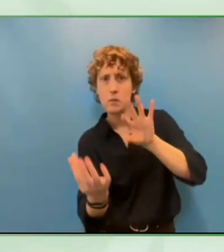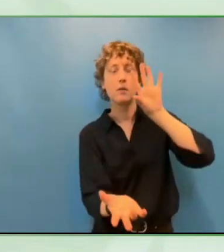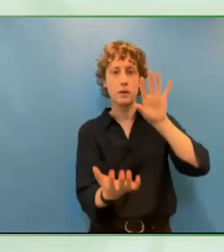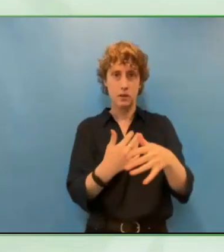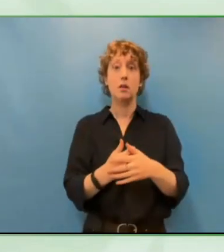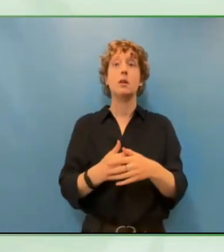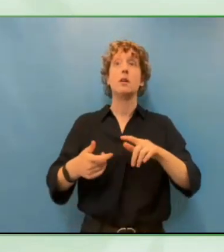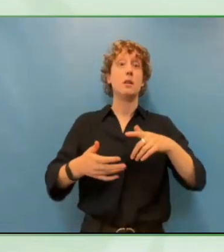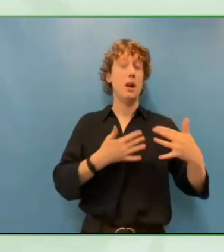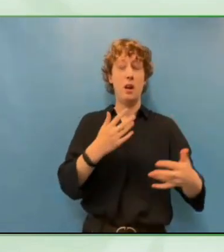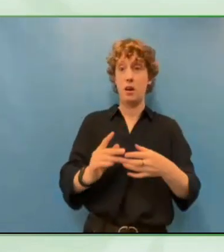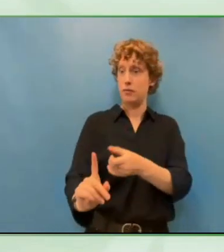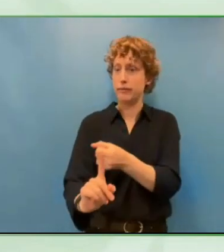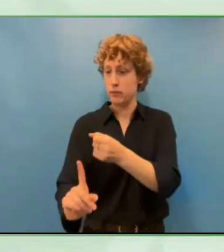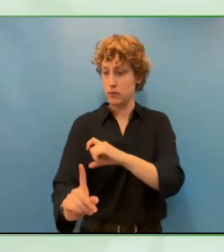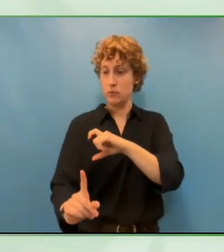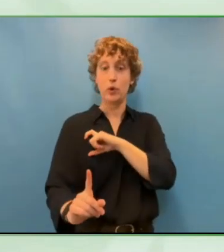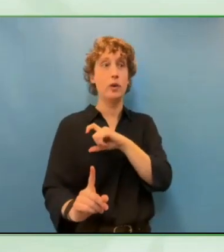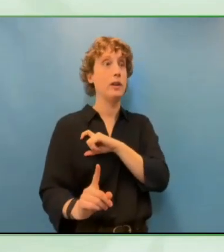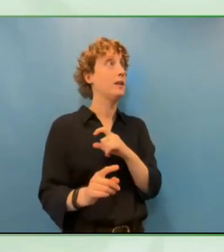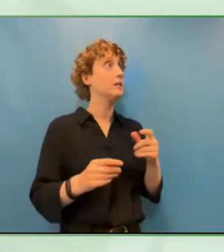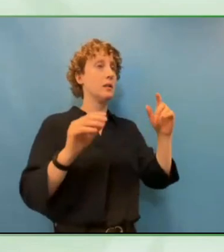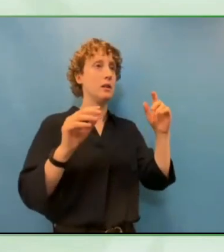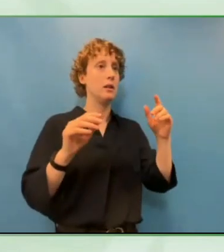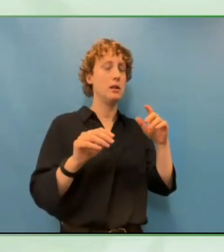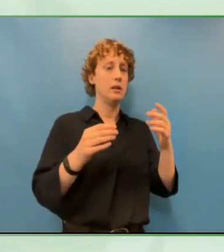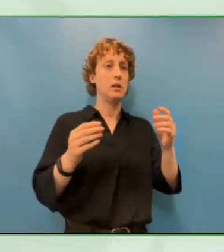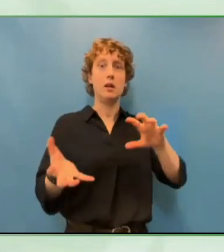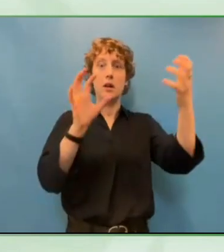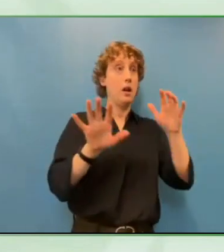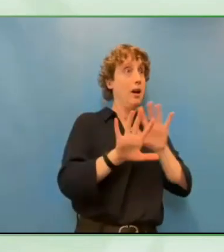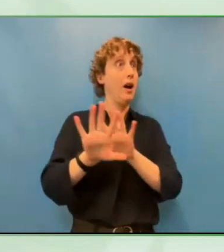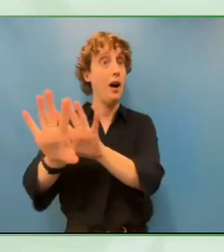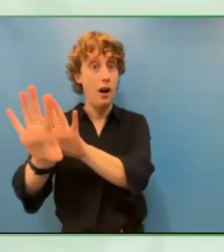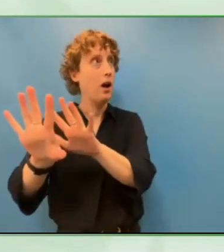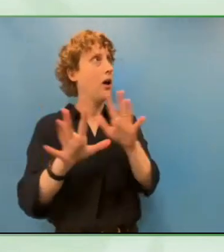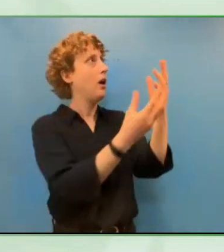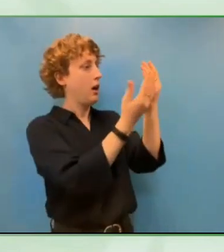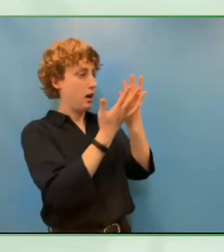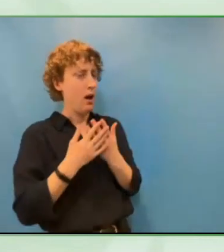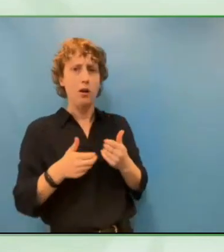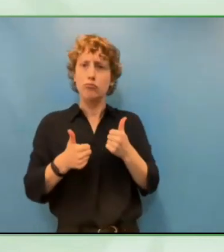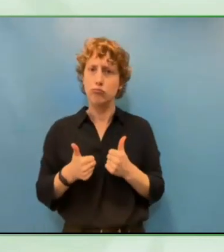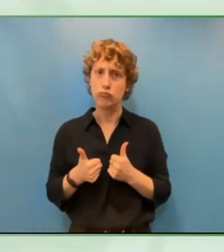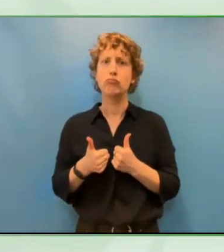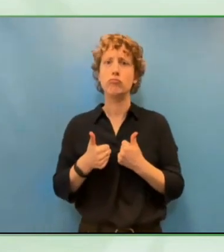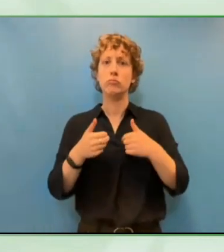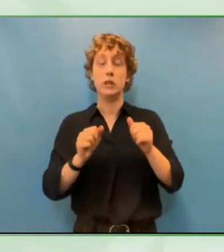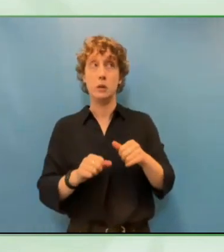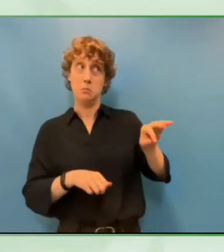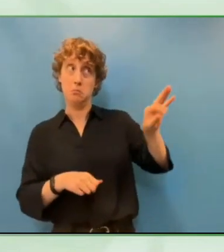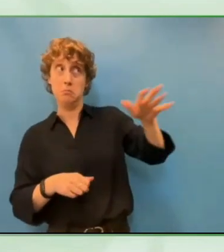on the ground will have insights, what works, what doesn't work, and this is beyond the architectural